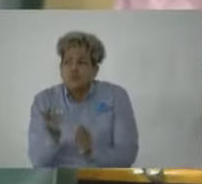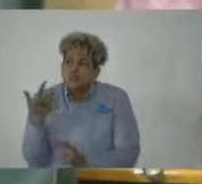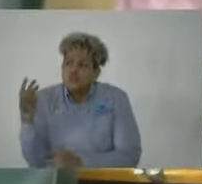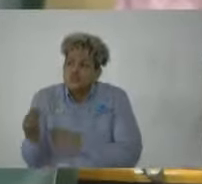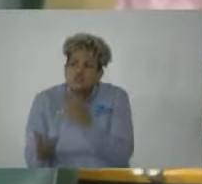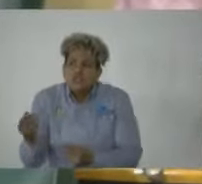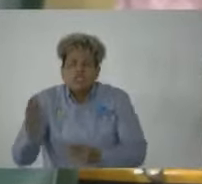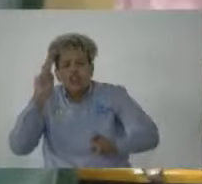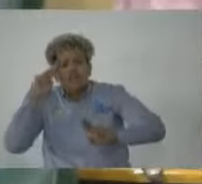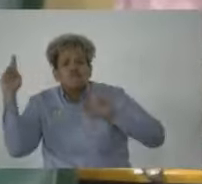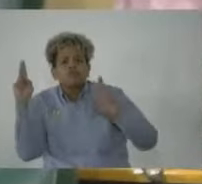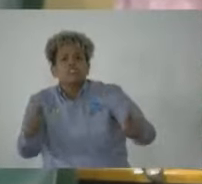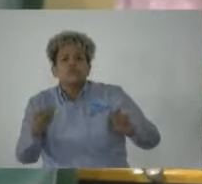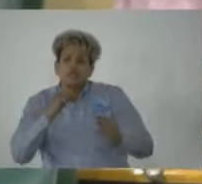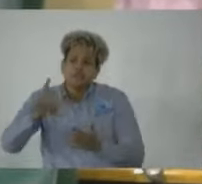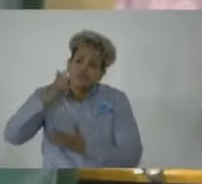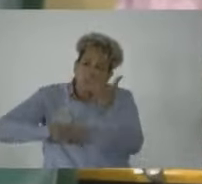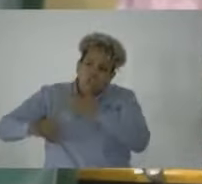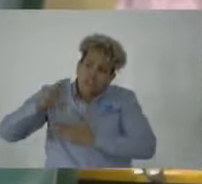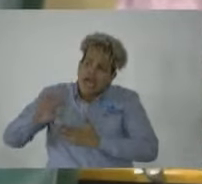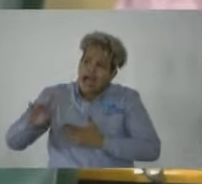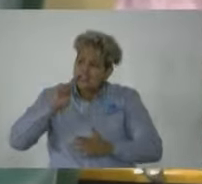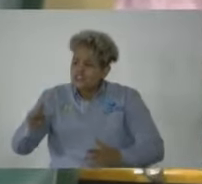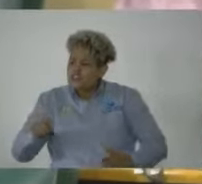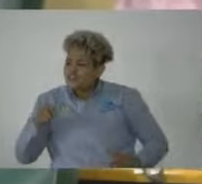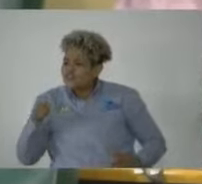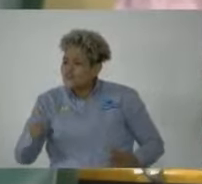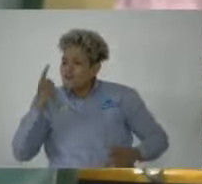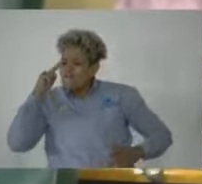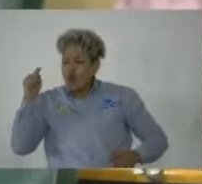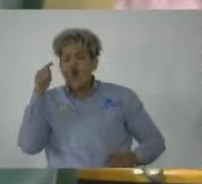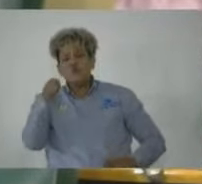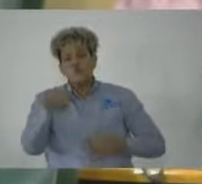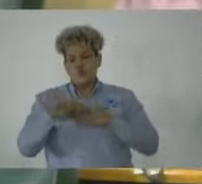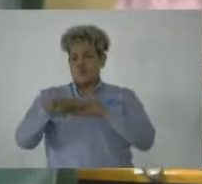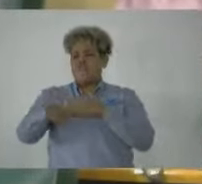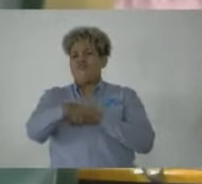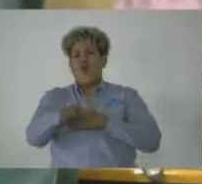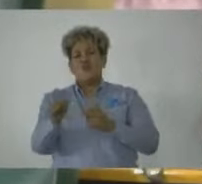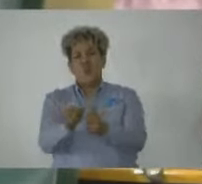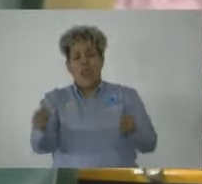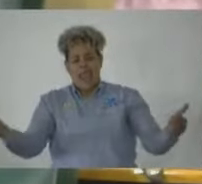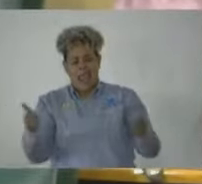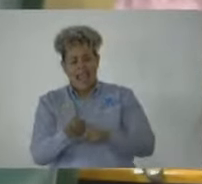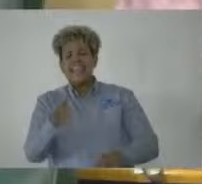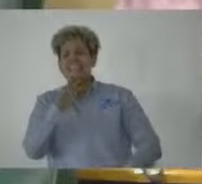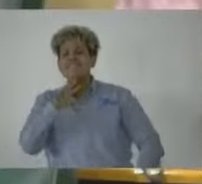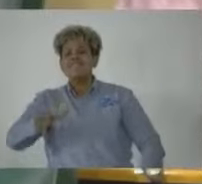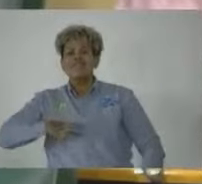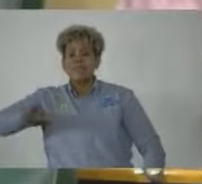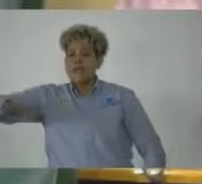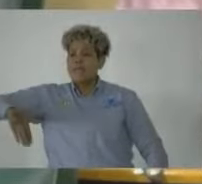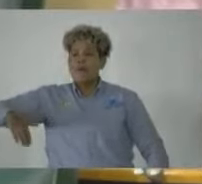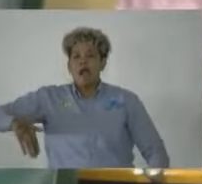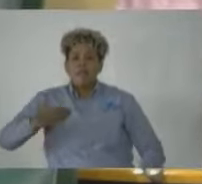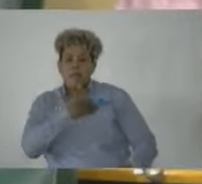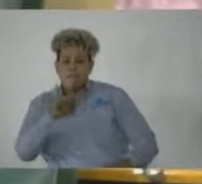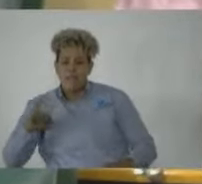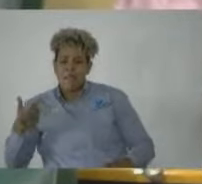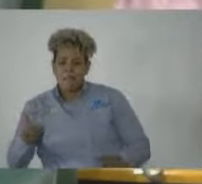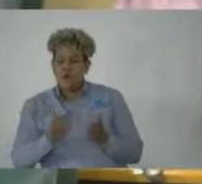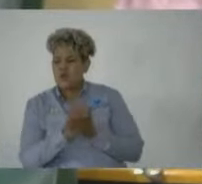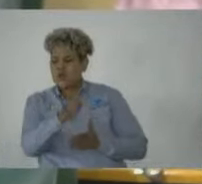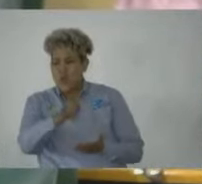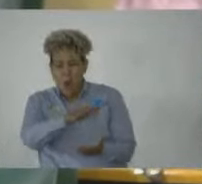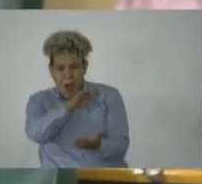of respect within our society that has been that for you to refer to any female parliamentary colleague by